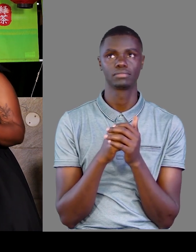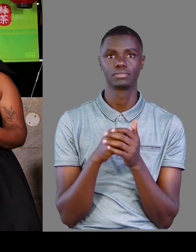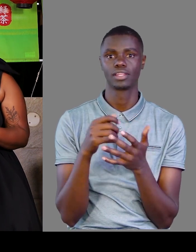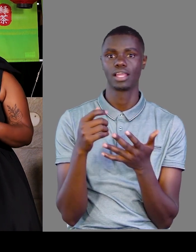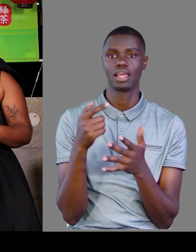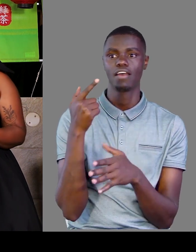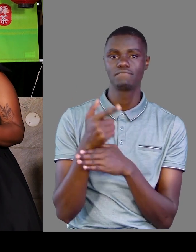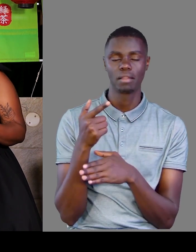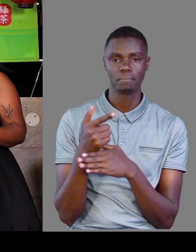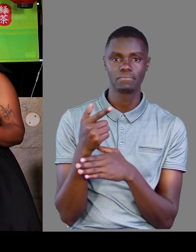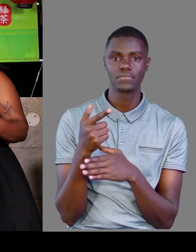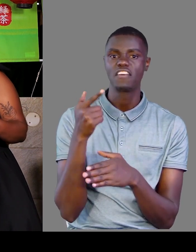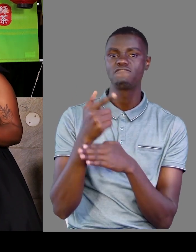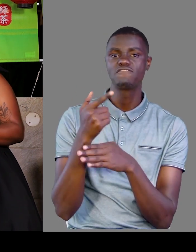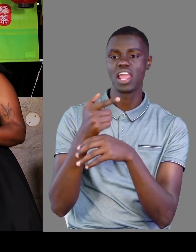Filming,